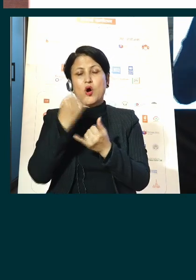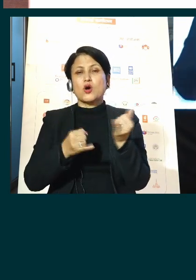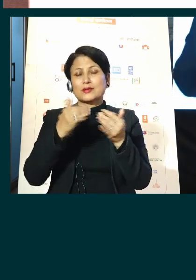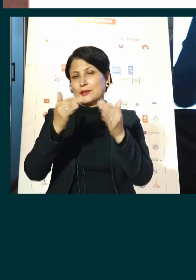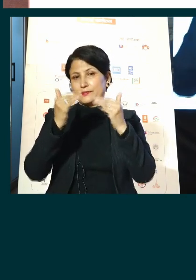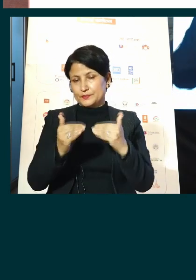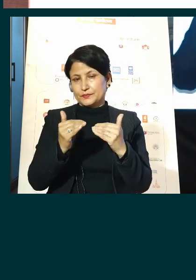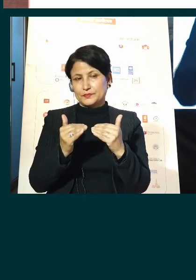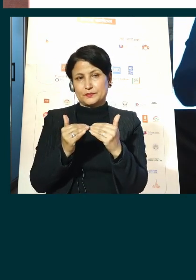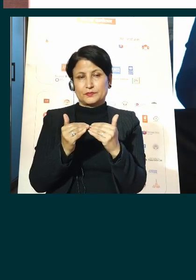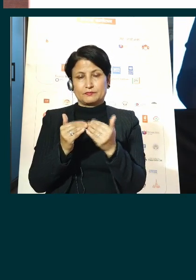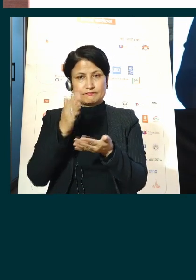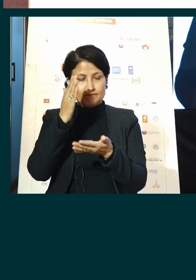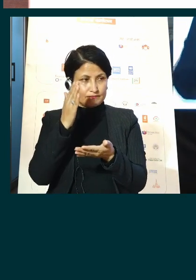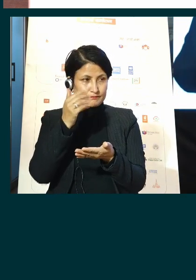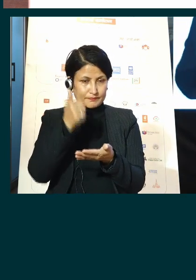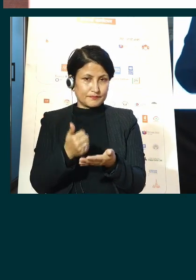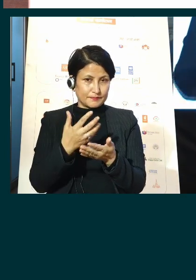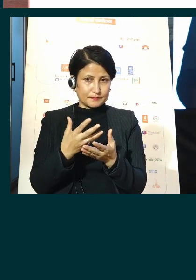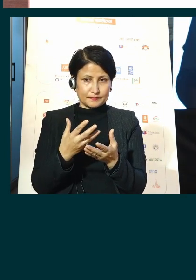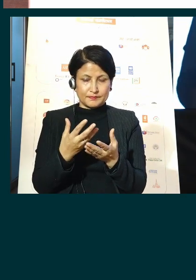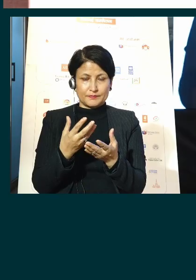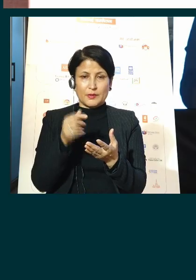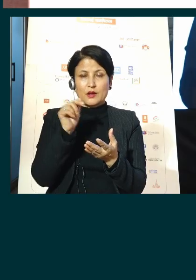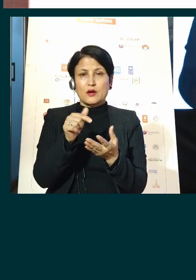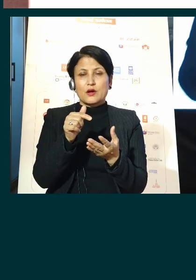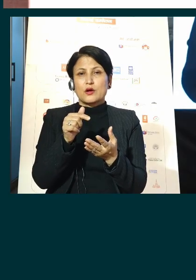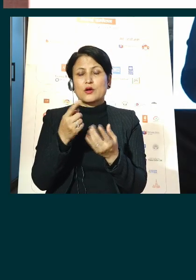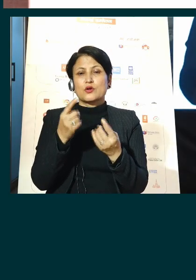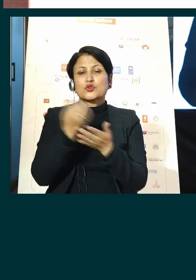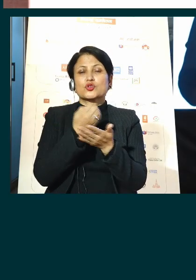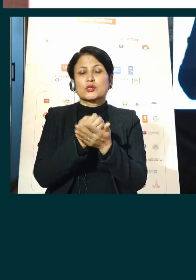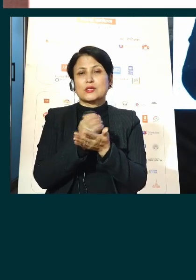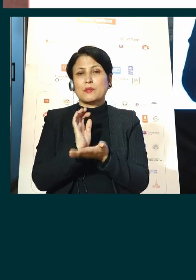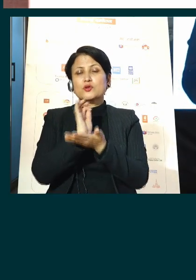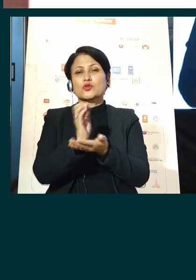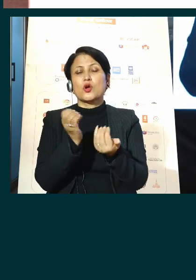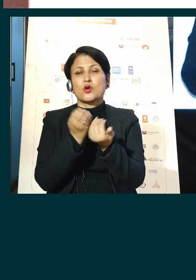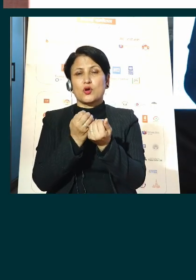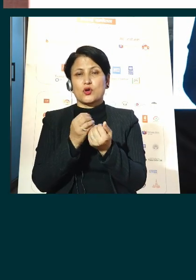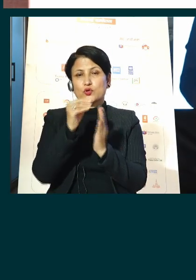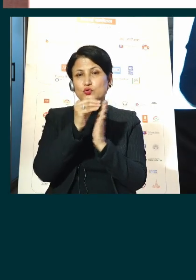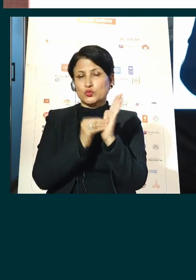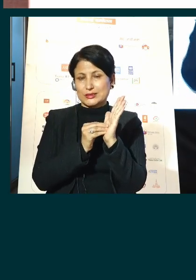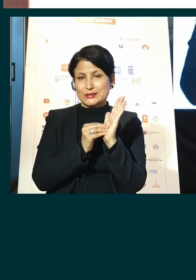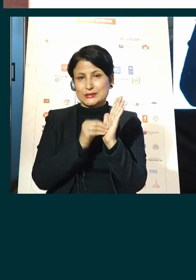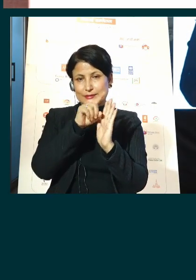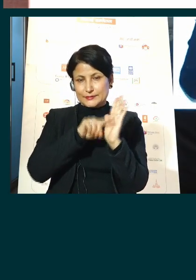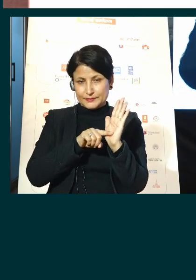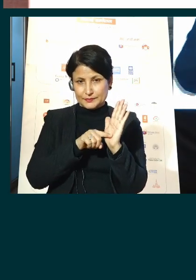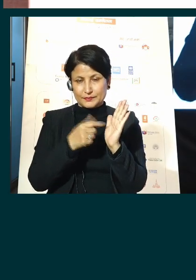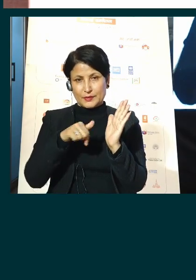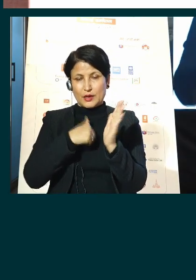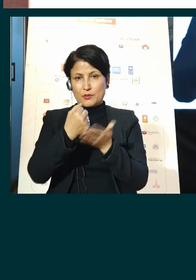organizations so far that have fed into this work. We would not have been able to do this without all of the reports that you are willing to share and all of the interviews